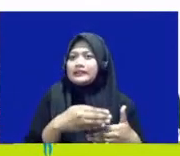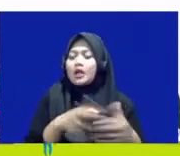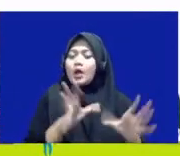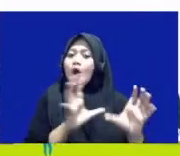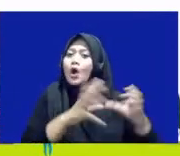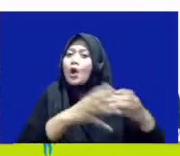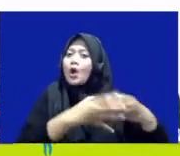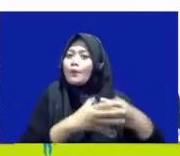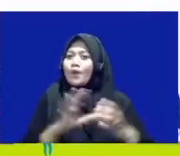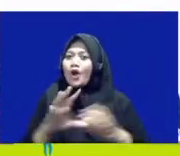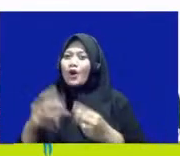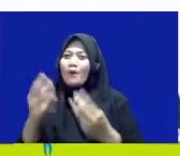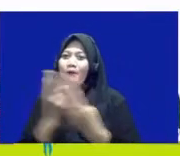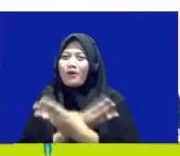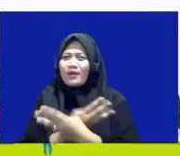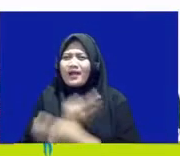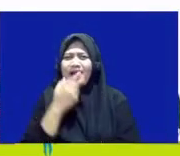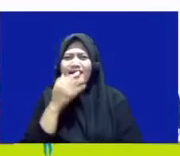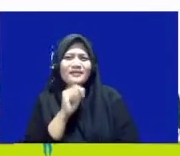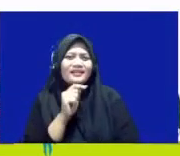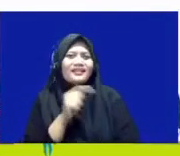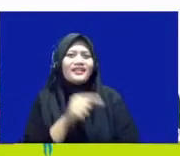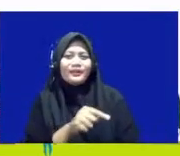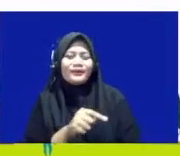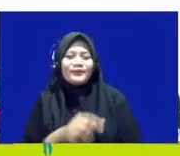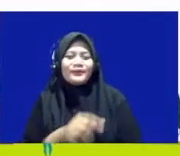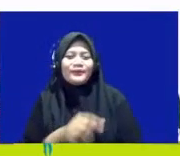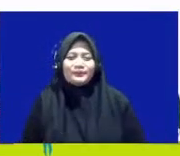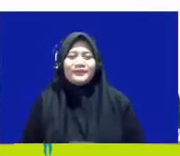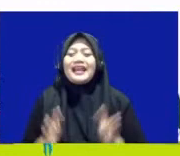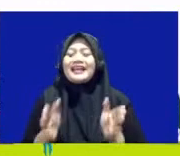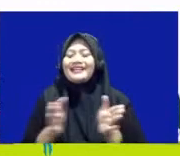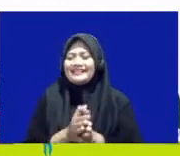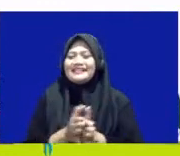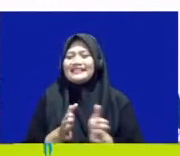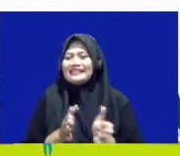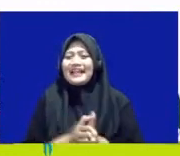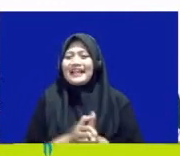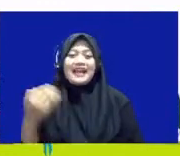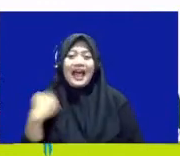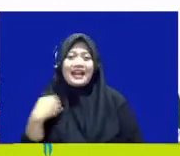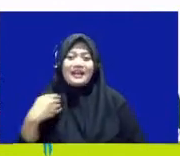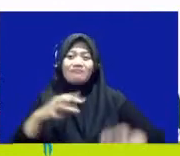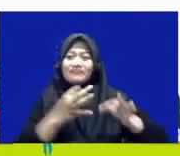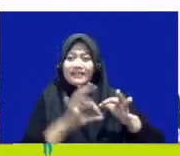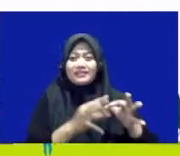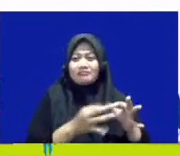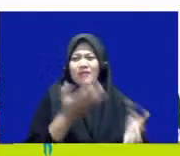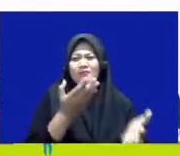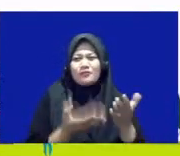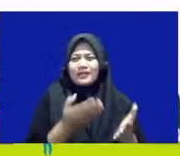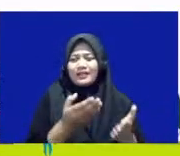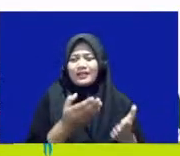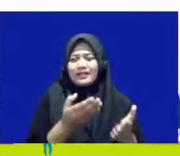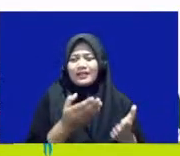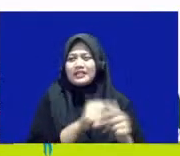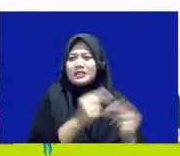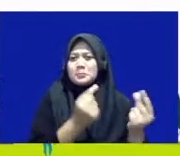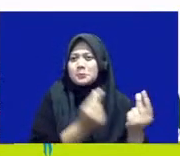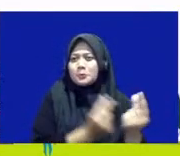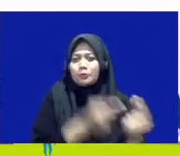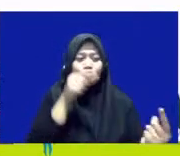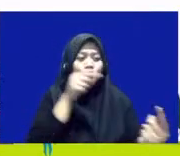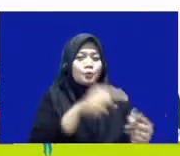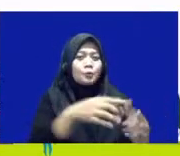in Bangladesh so that they can talk to the volunteers out in Indonesia and really